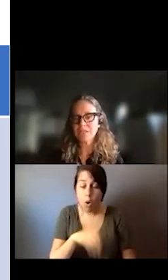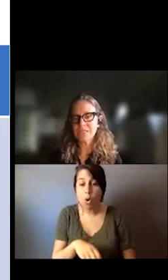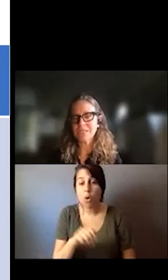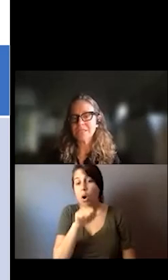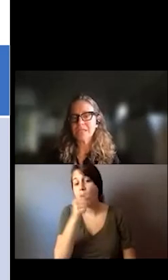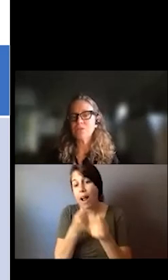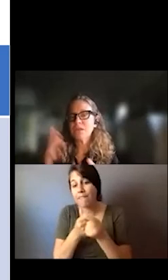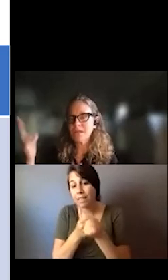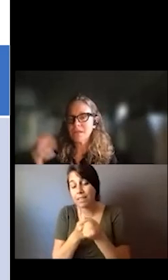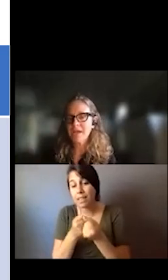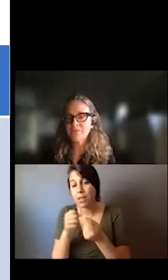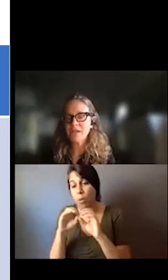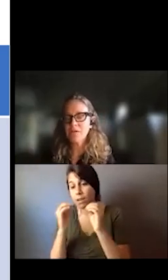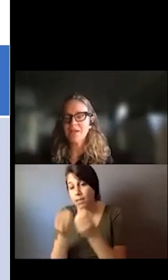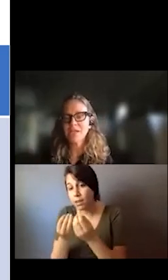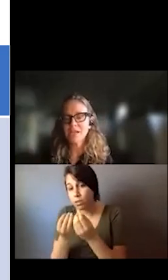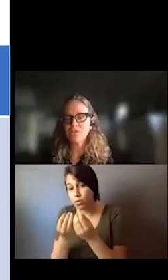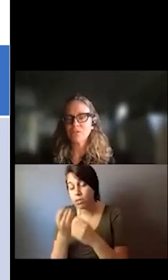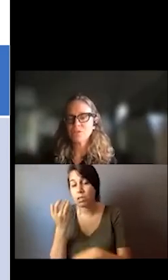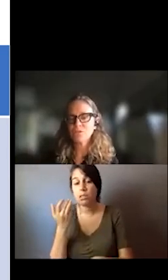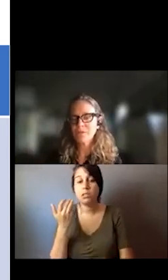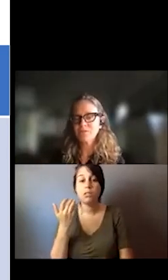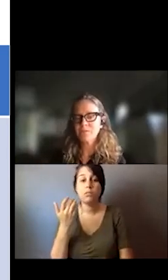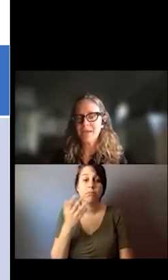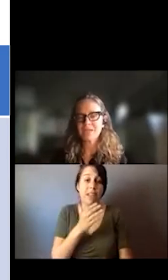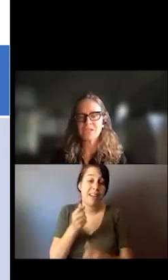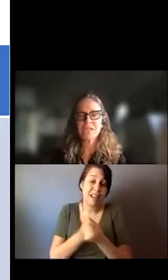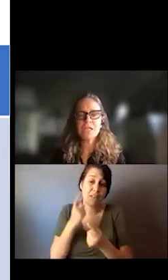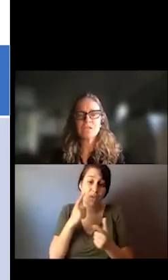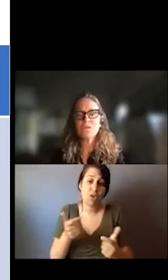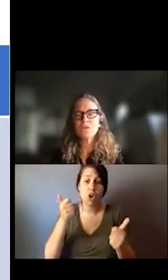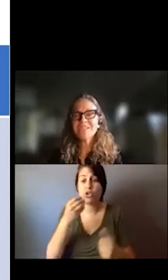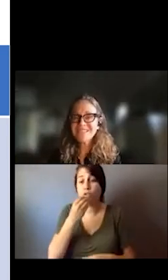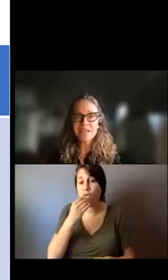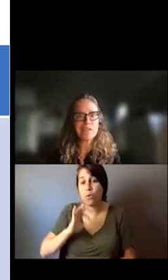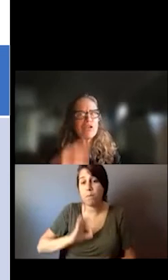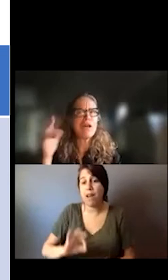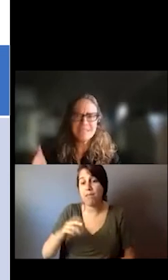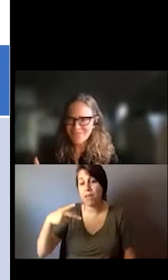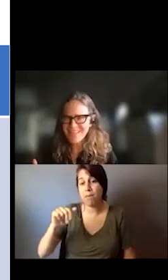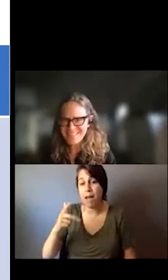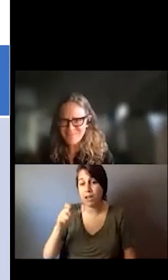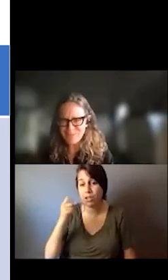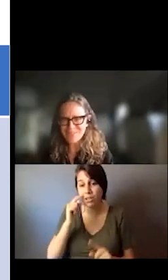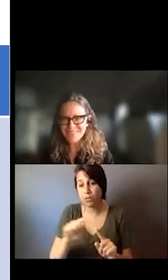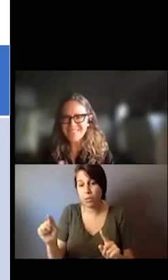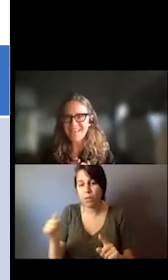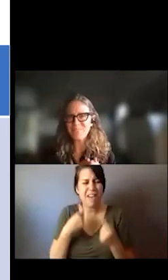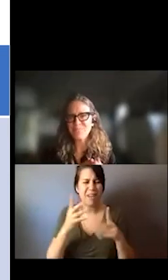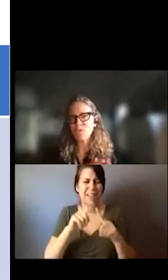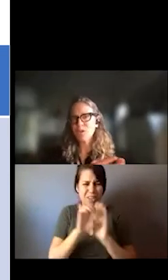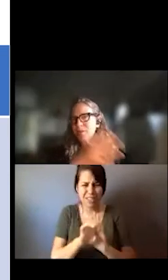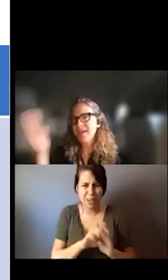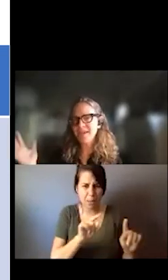advocacy organizations, including by advocating for larger food benefit packages. So you can see, like, there are lots of different